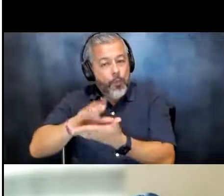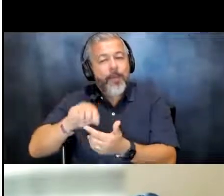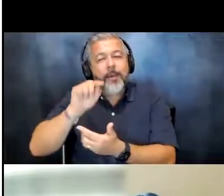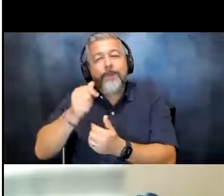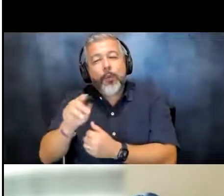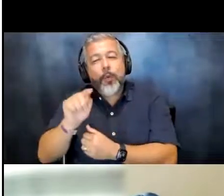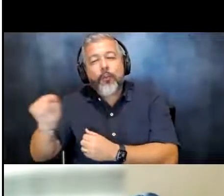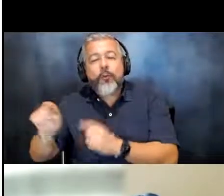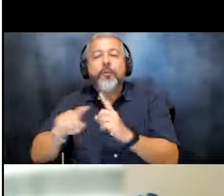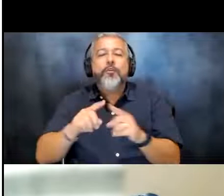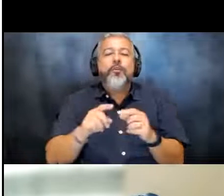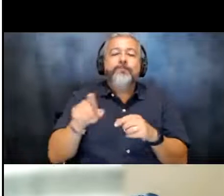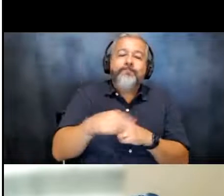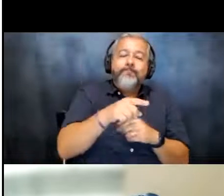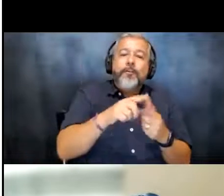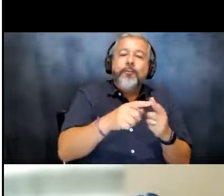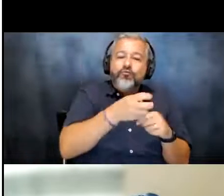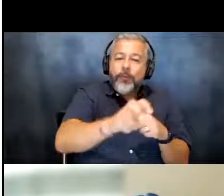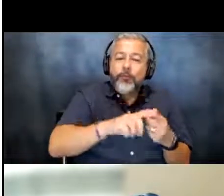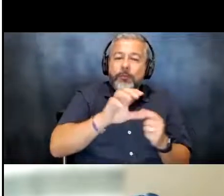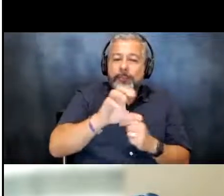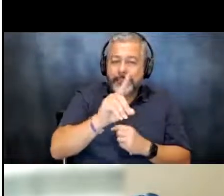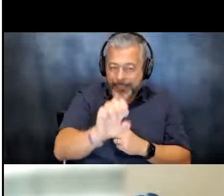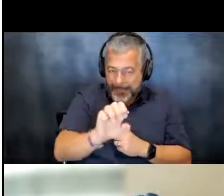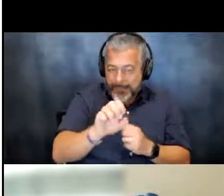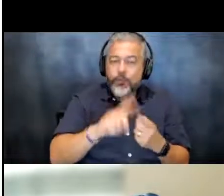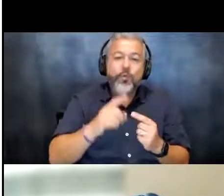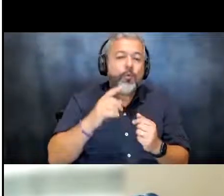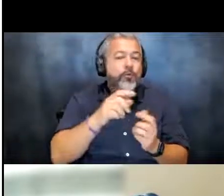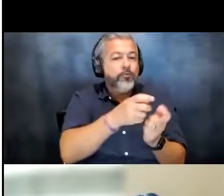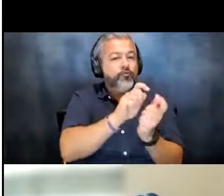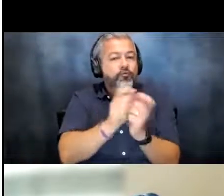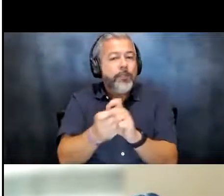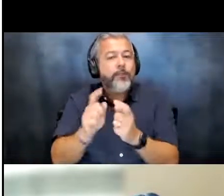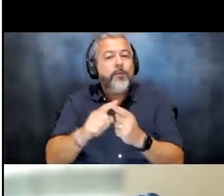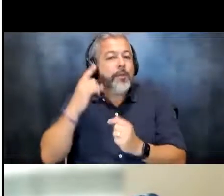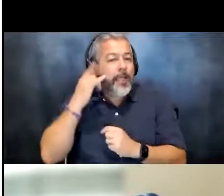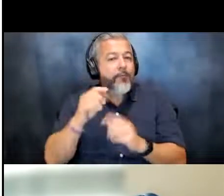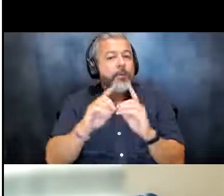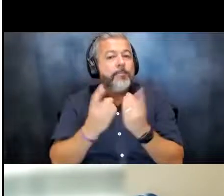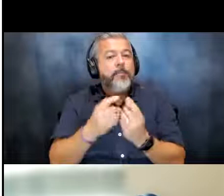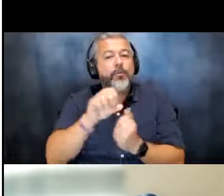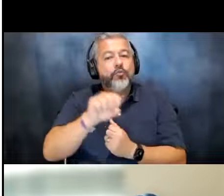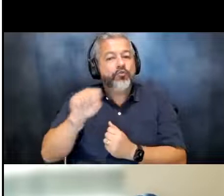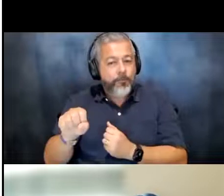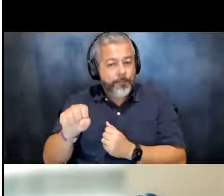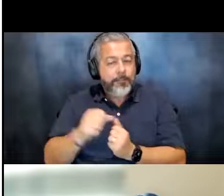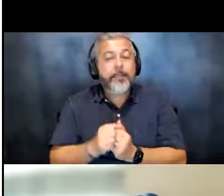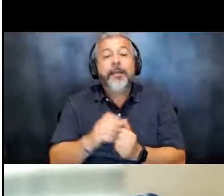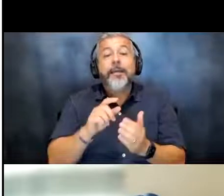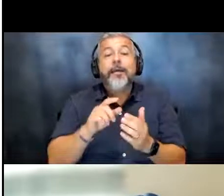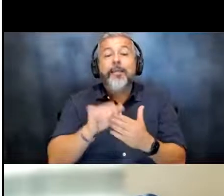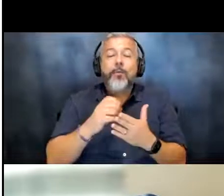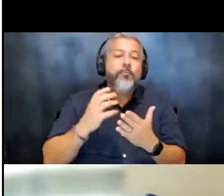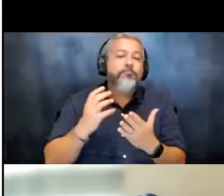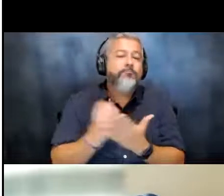the Department of Education, which is CDE, to the California Department of Social Services. This maximizes the